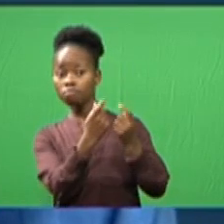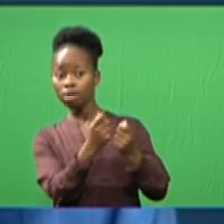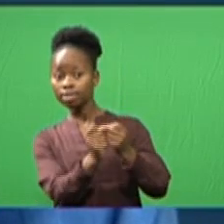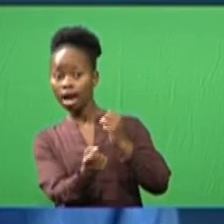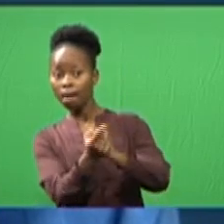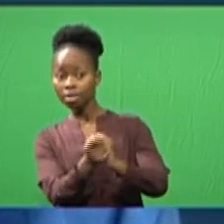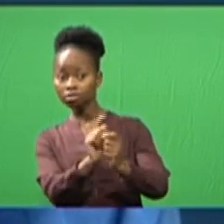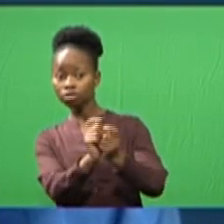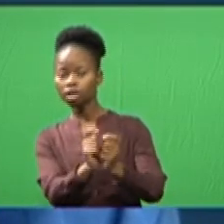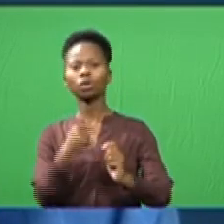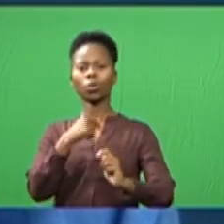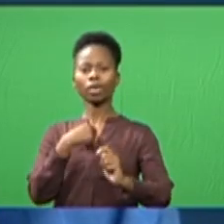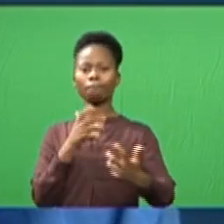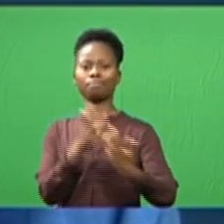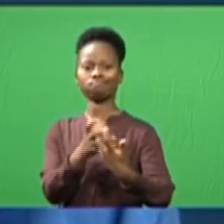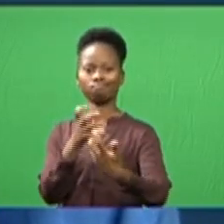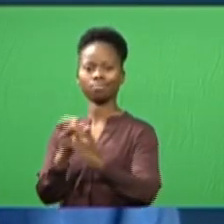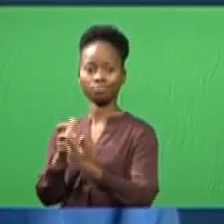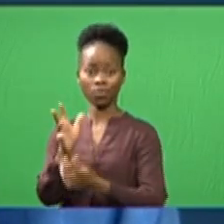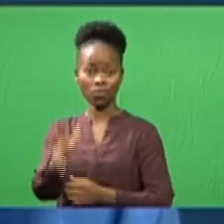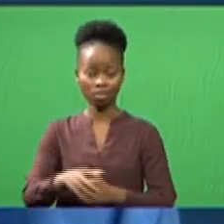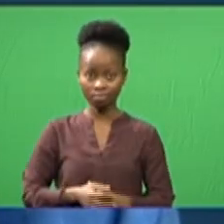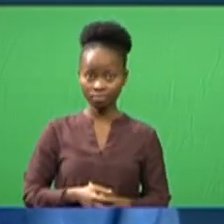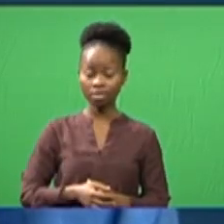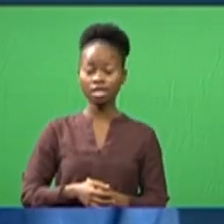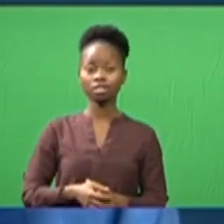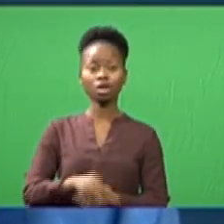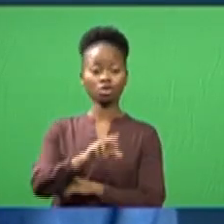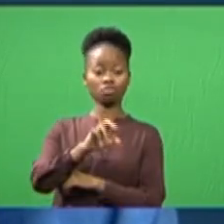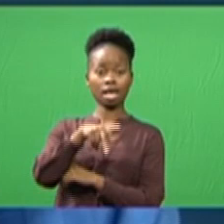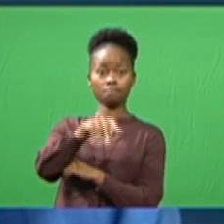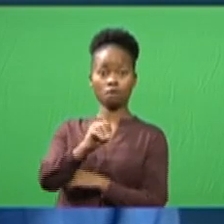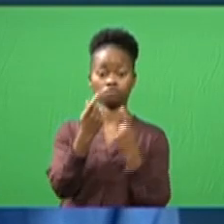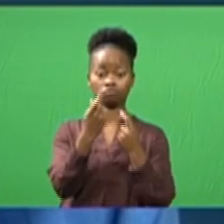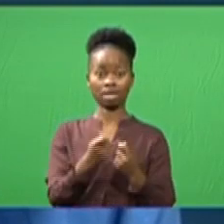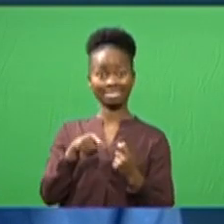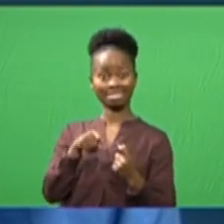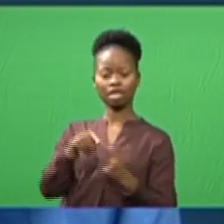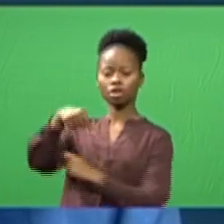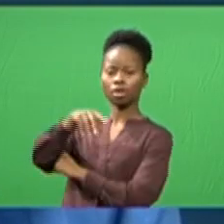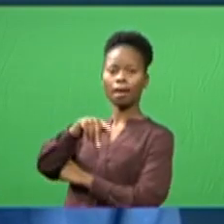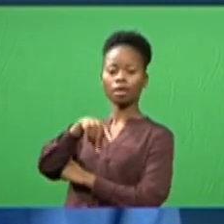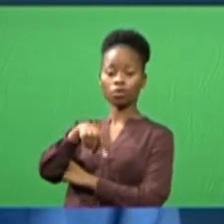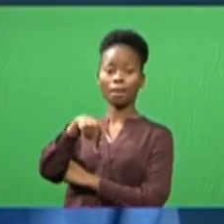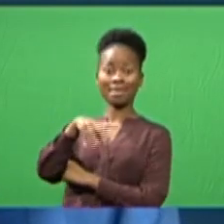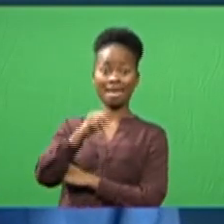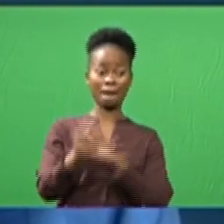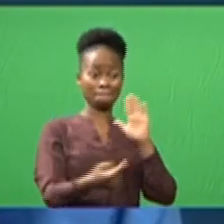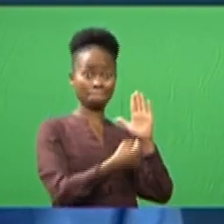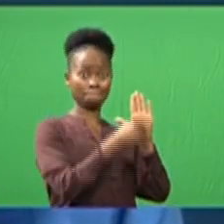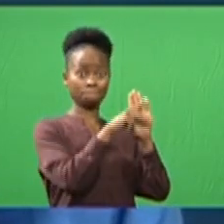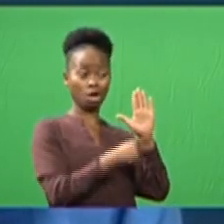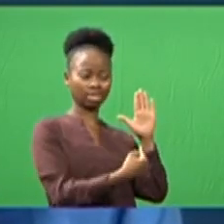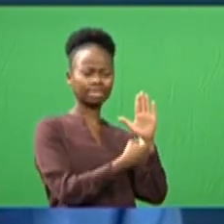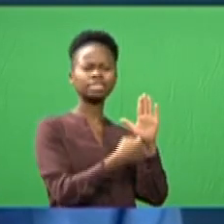effects. As usual, the repo rate projection from the QPM remains a broad policy guide,